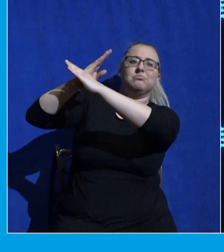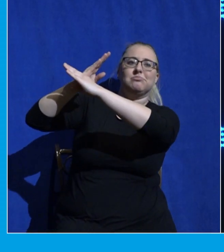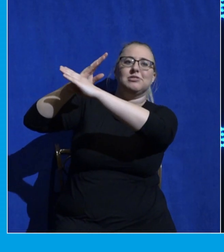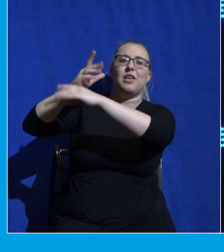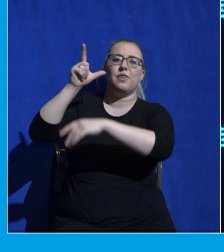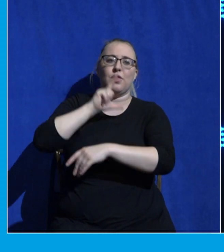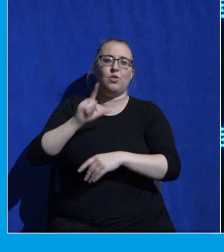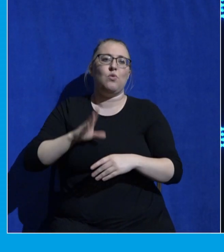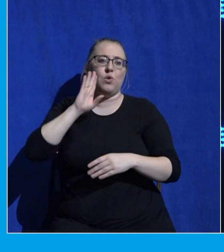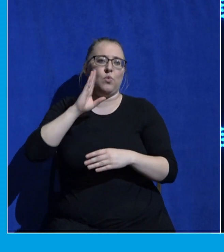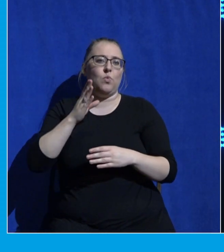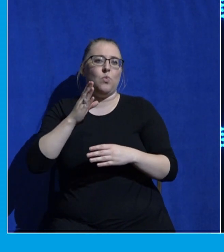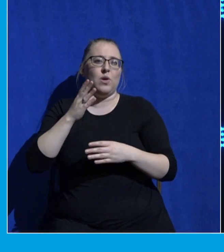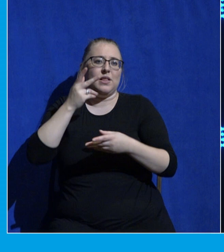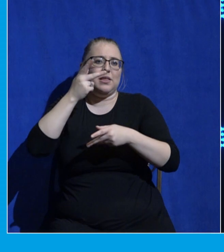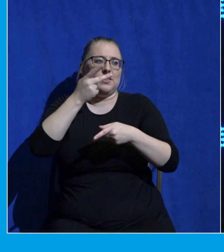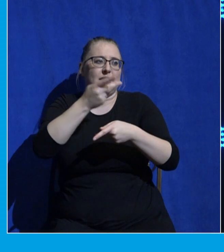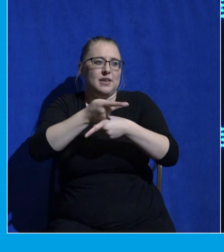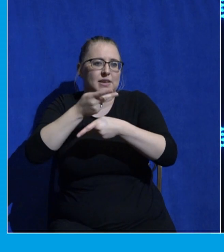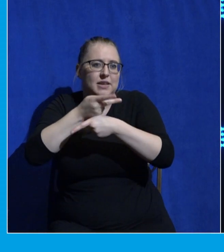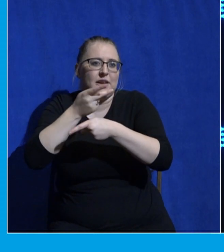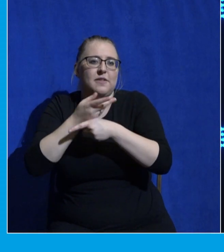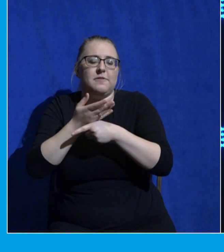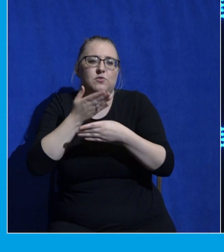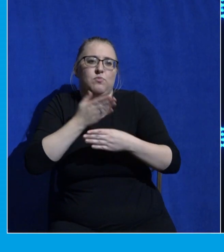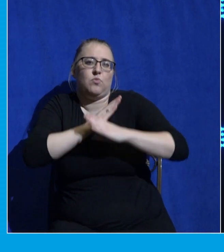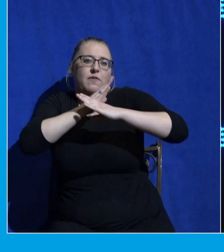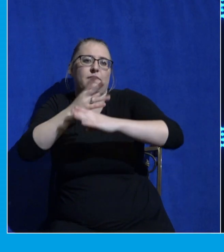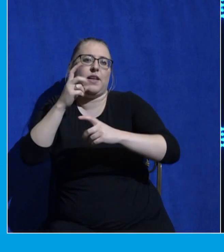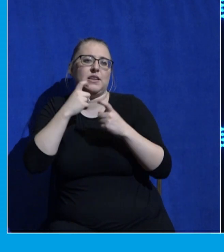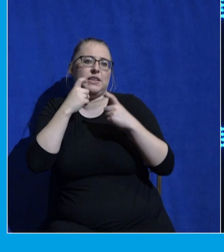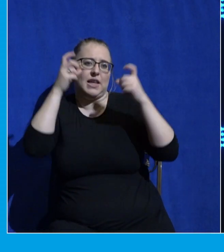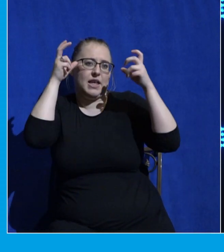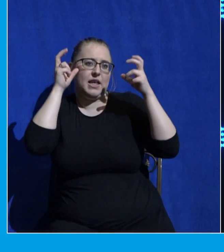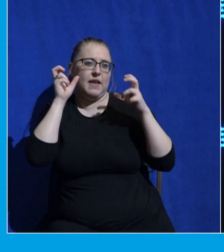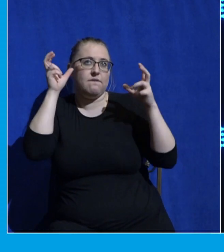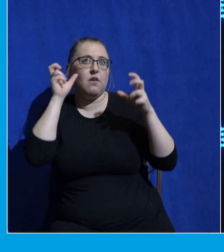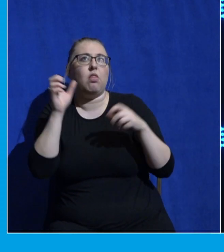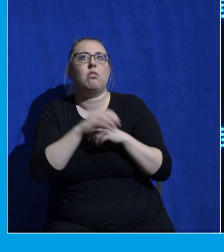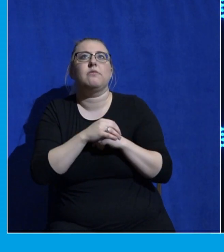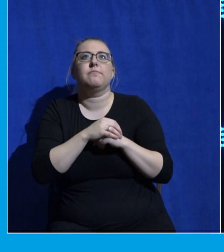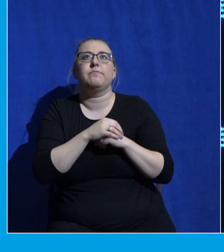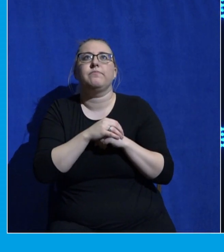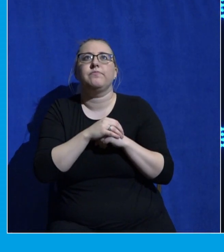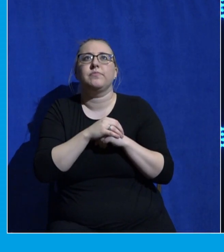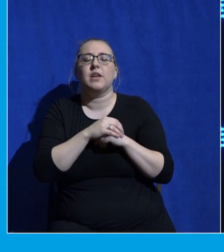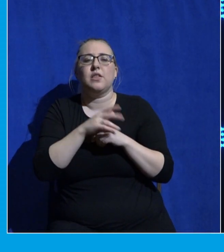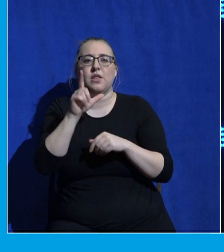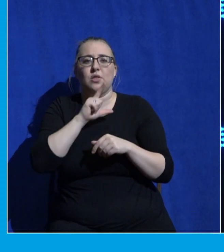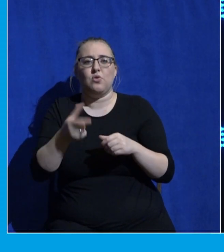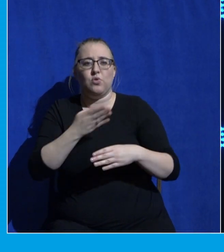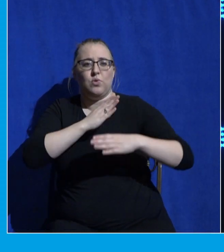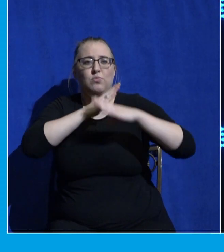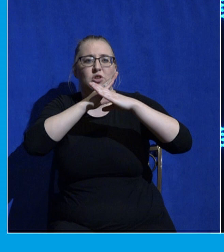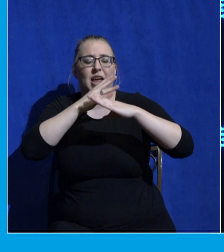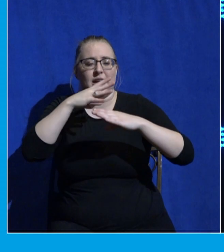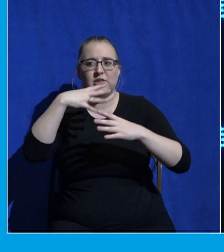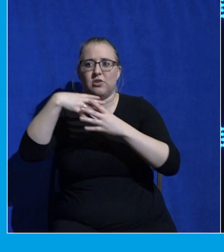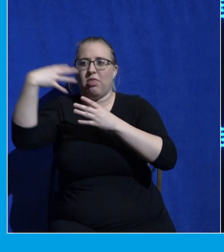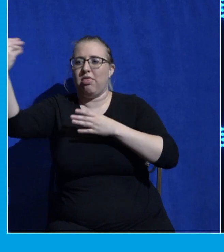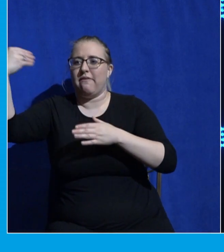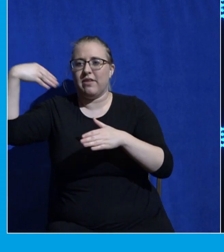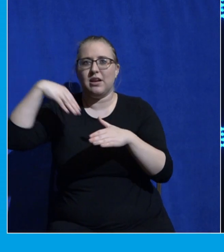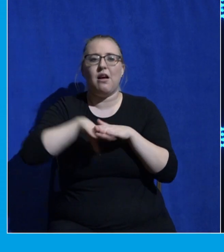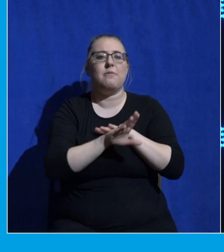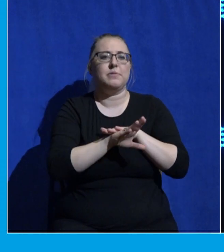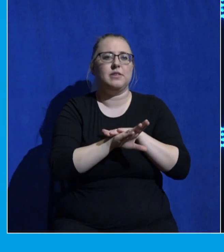life. The Lord will keep your going out and your coming in from this time forth and forevermore. See,